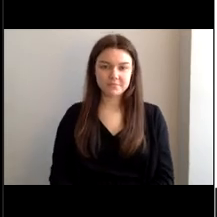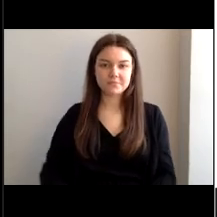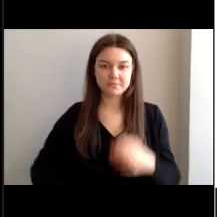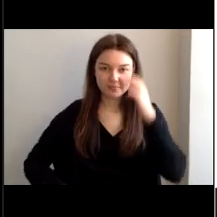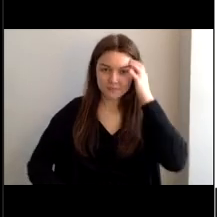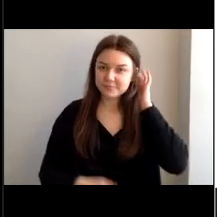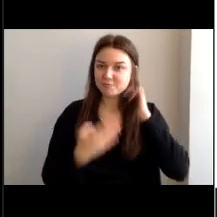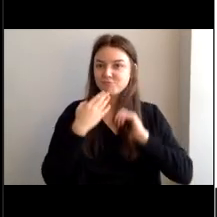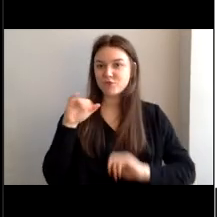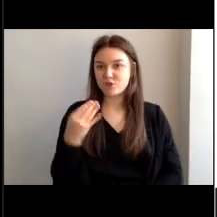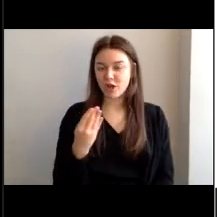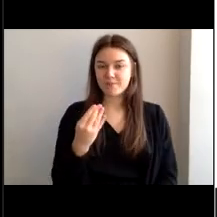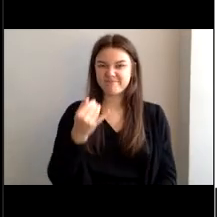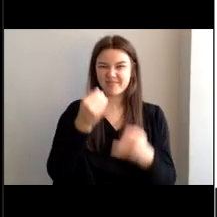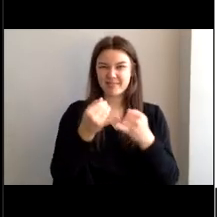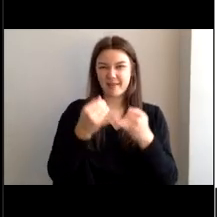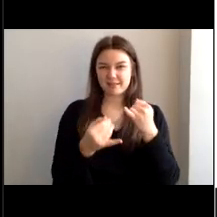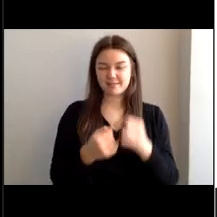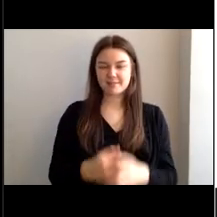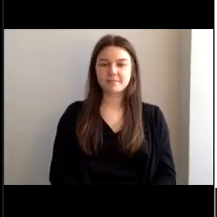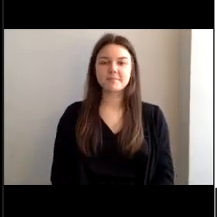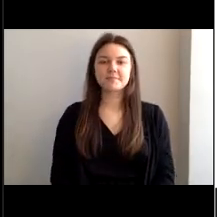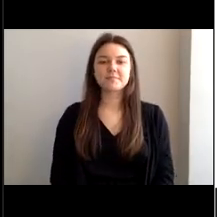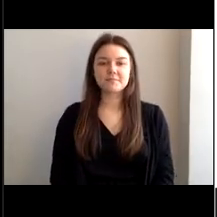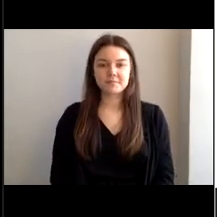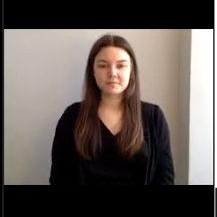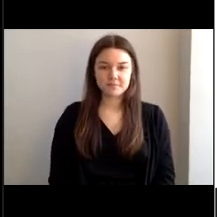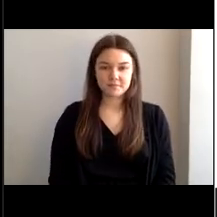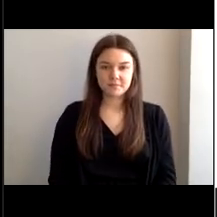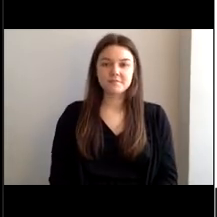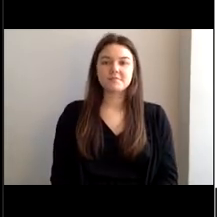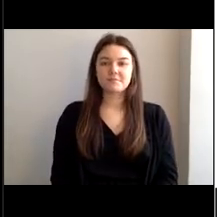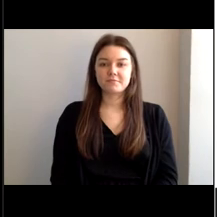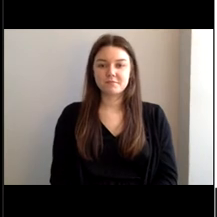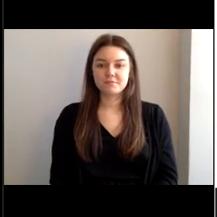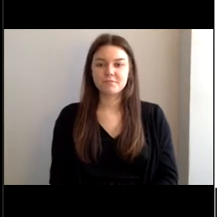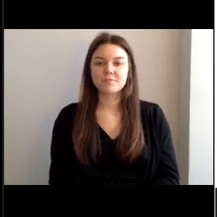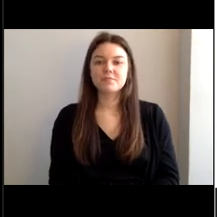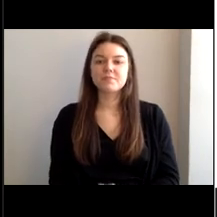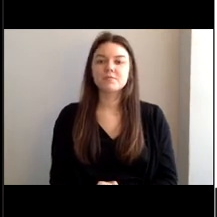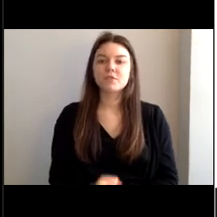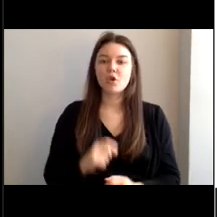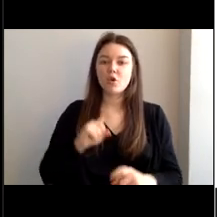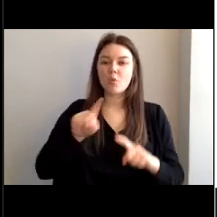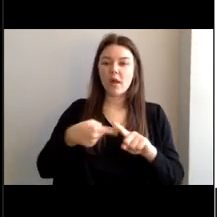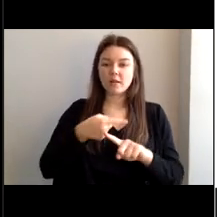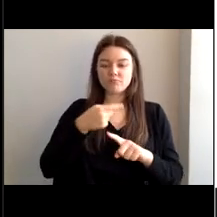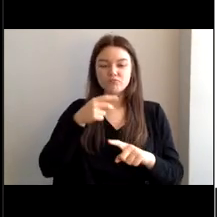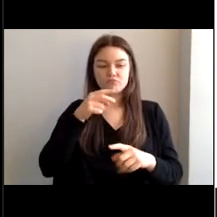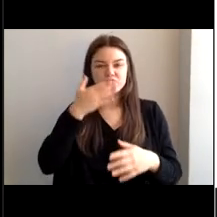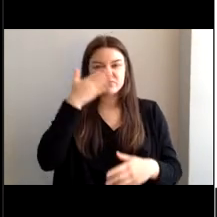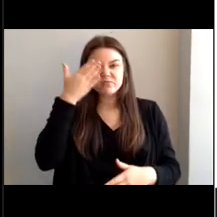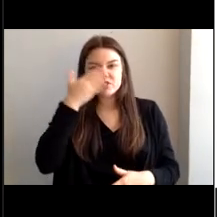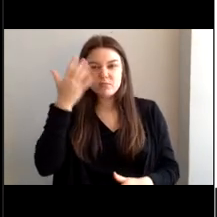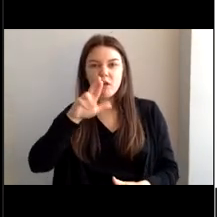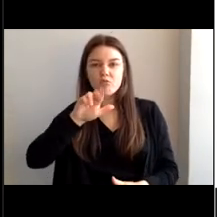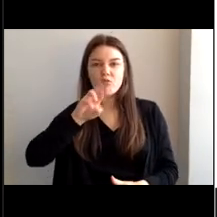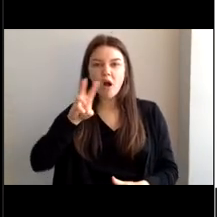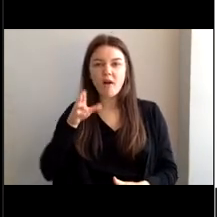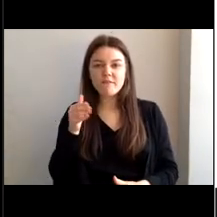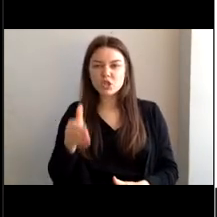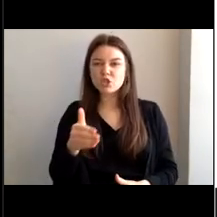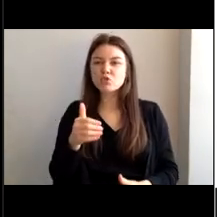Good job. All right, last question. When we're evaluating raw fish, so remember we're thinking about raw fish, which odor is